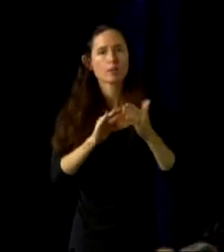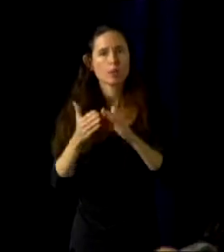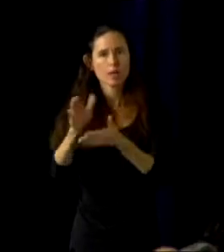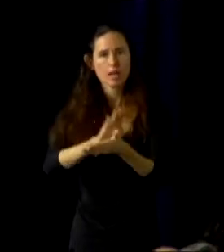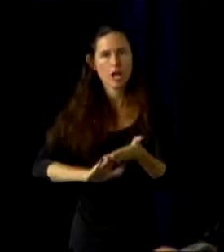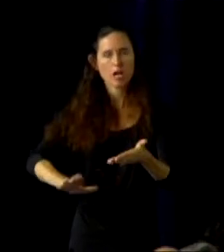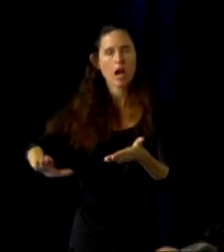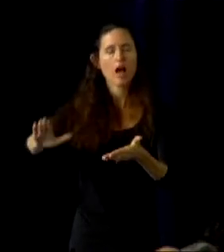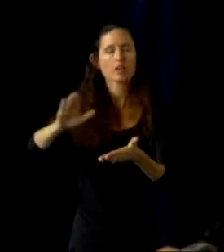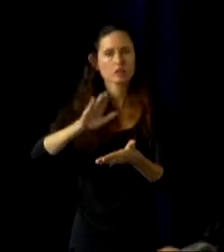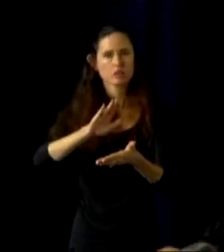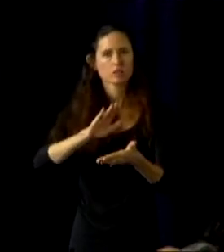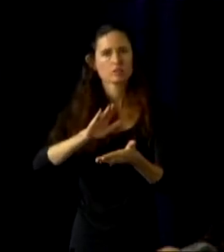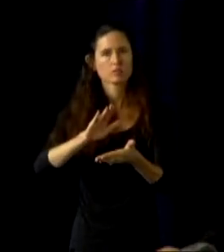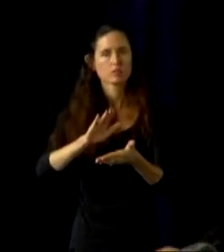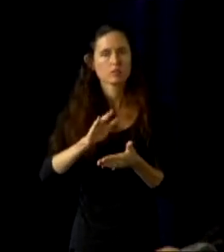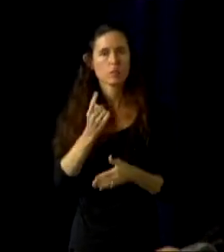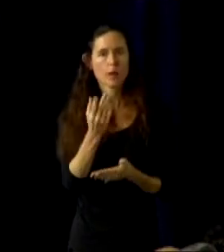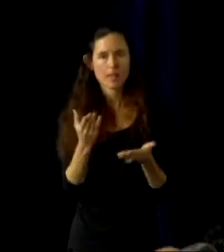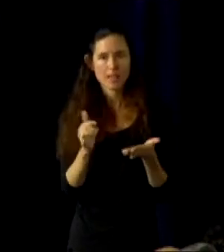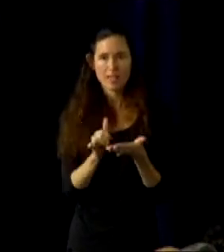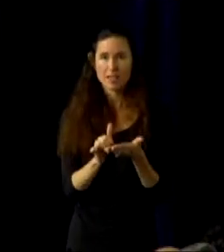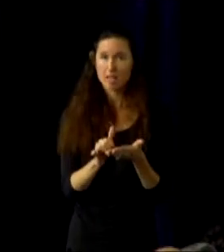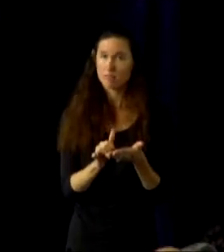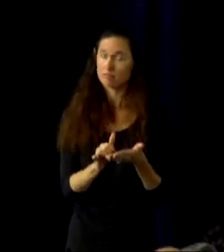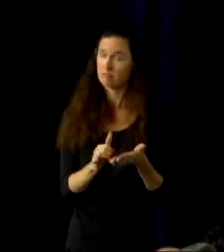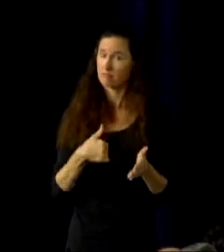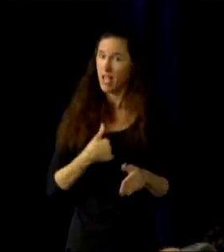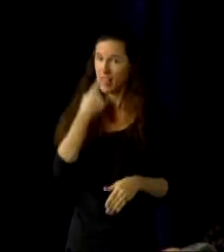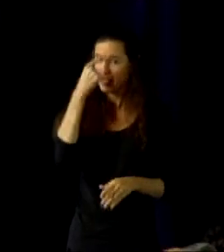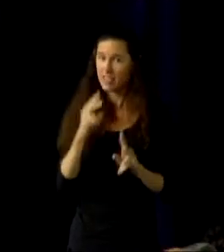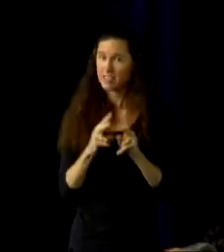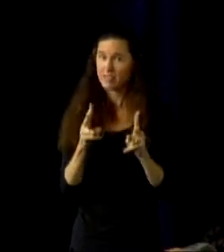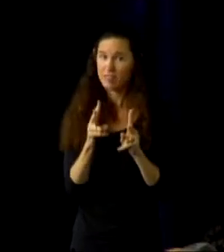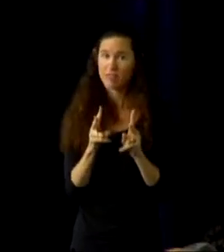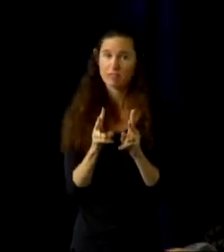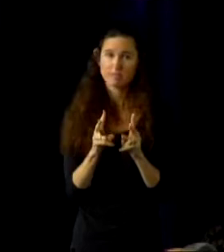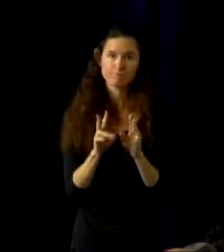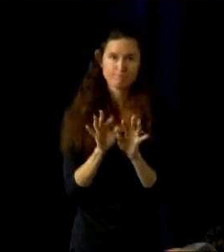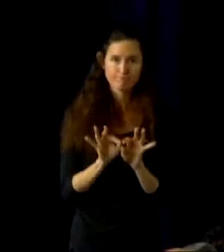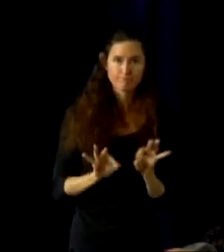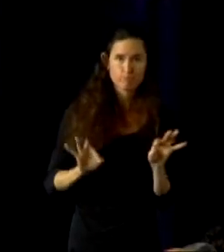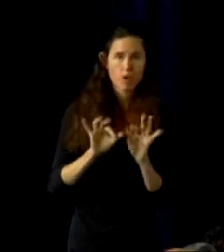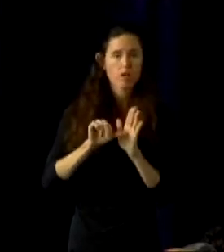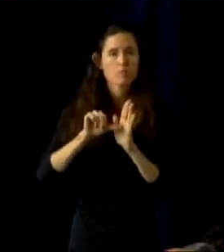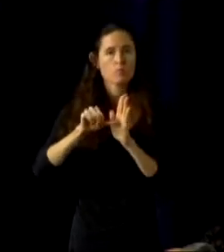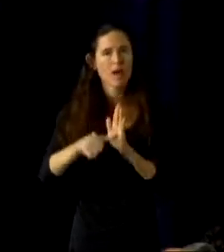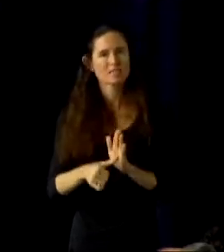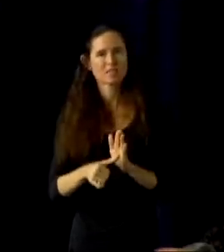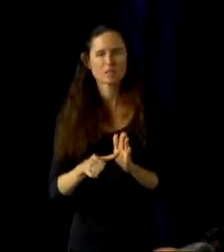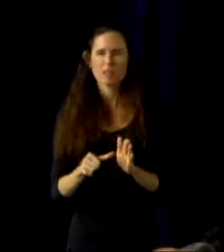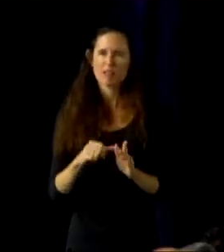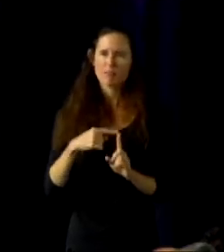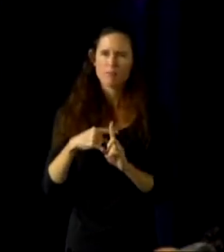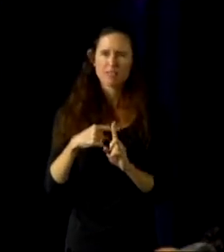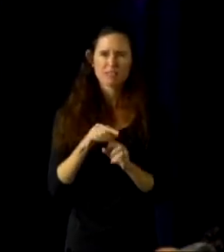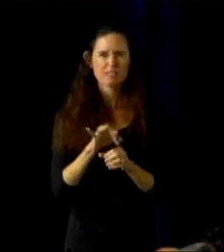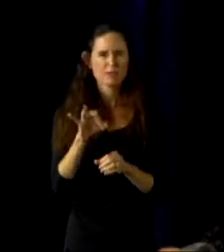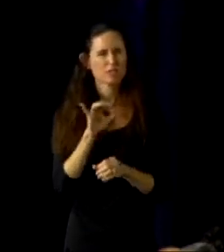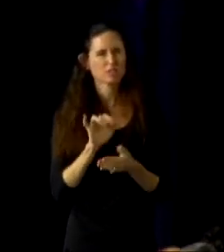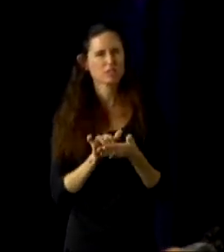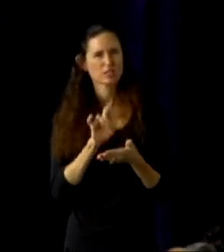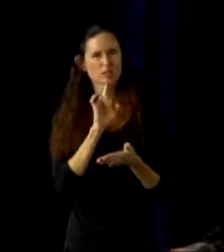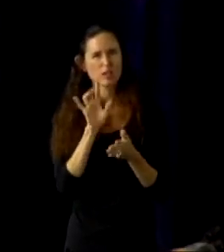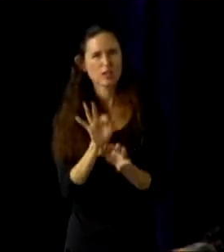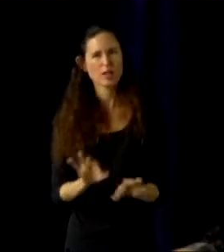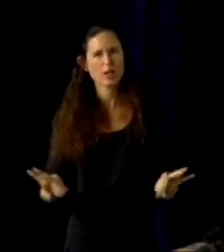college for our community, one of the things I find real impressive is the philanthropic spirit that we have here. You know, I think it's vital that